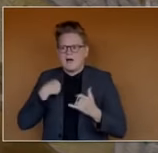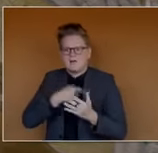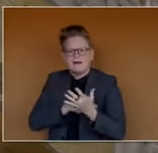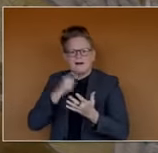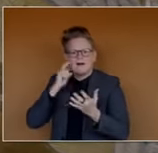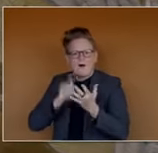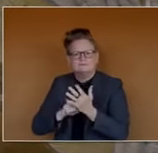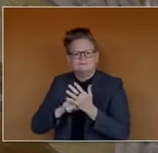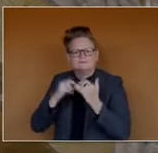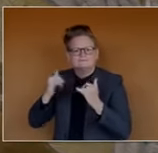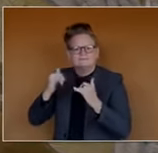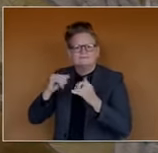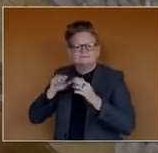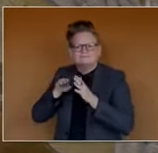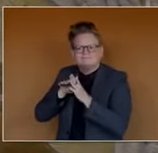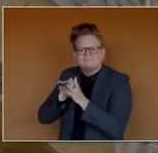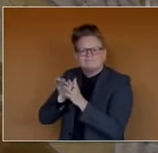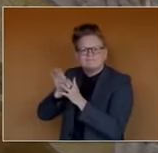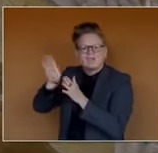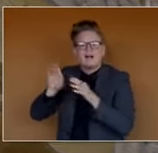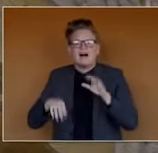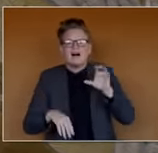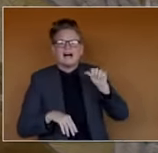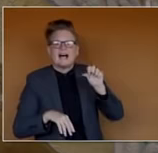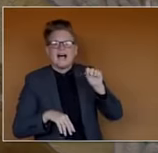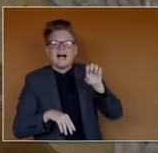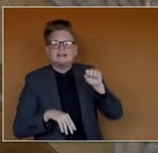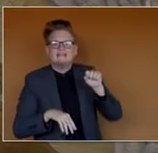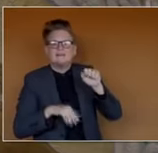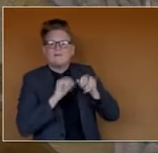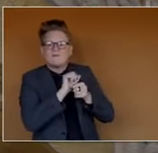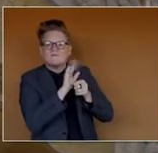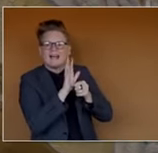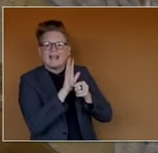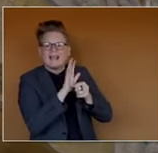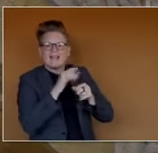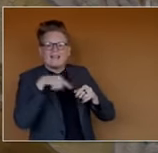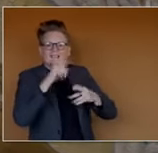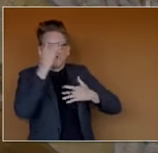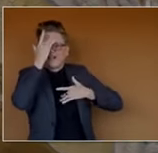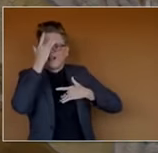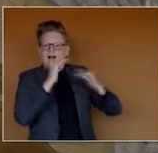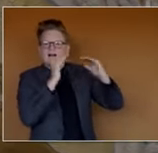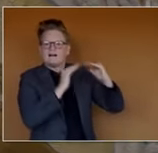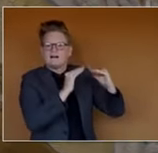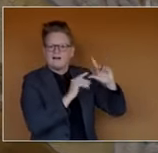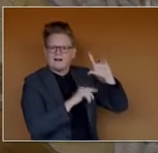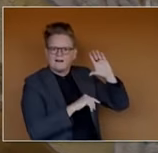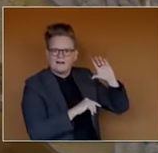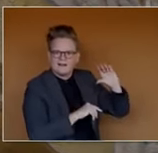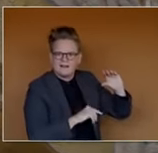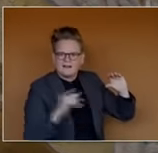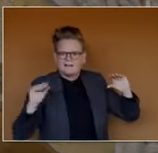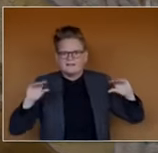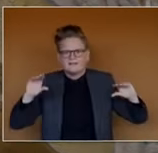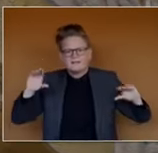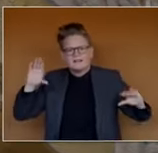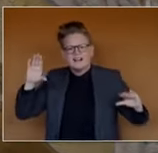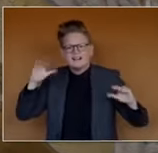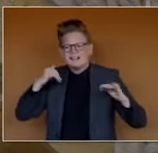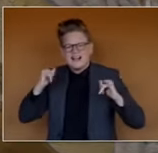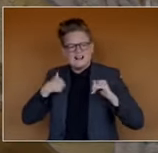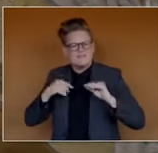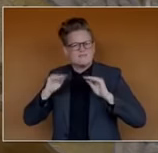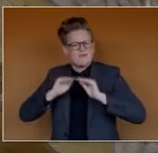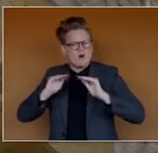best to roar back in an equitable way, so that this disproportionate economic inequity that exists in this